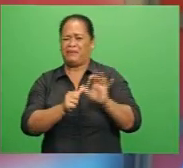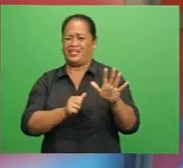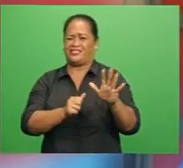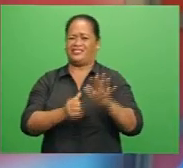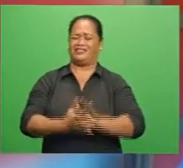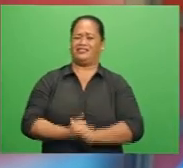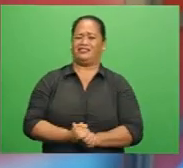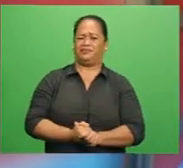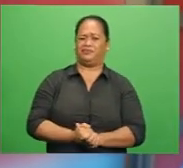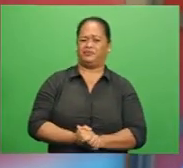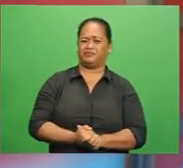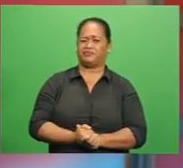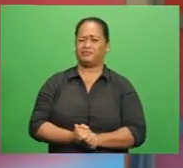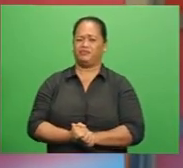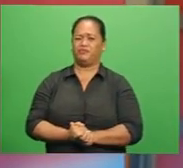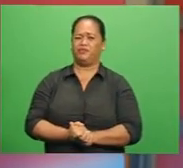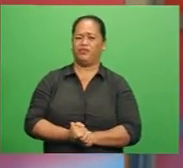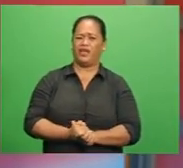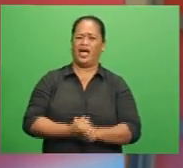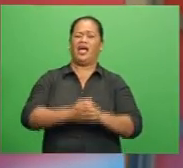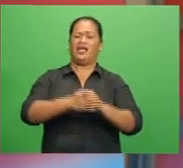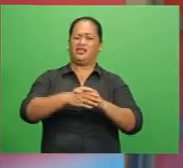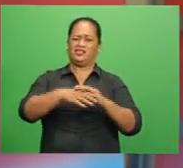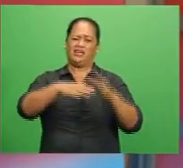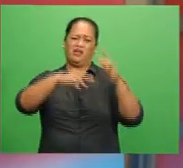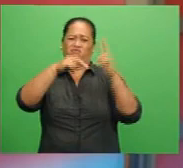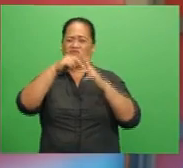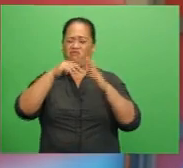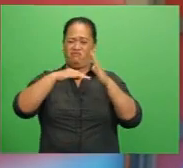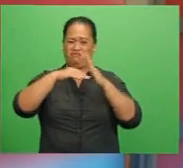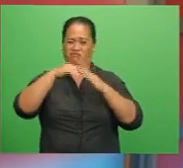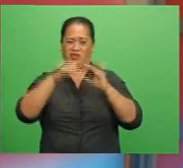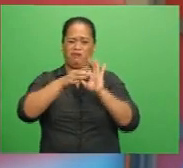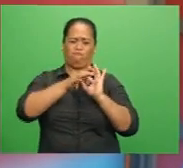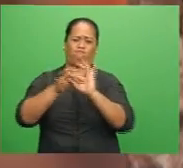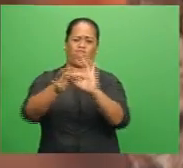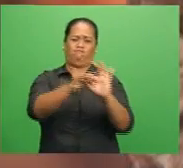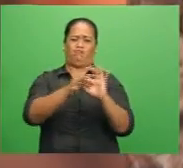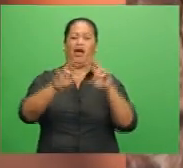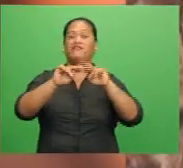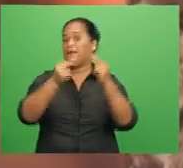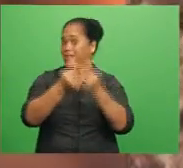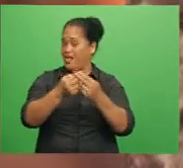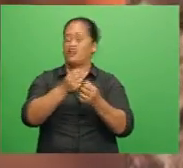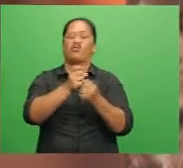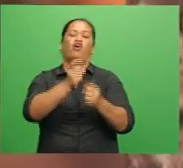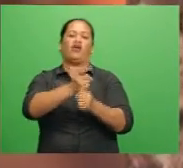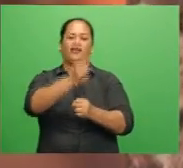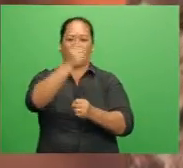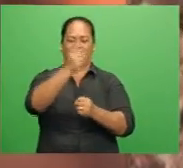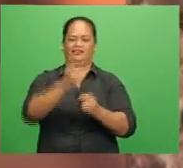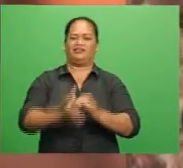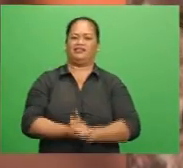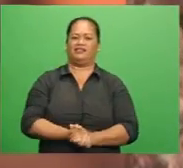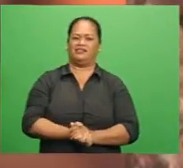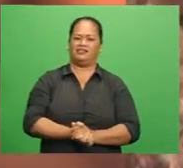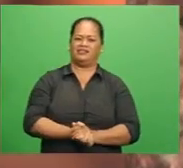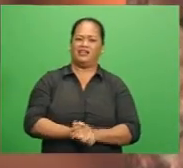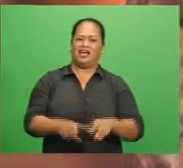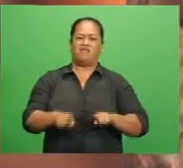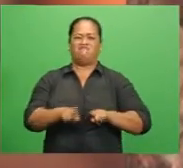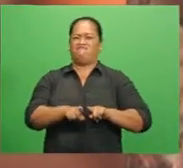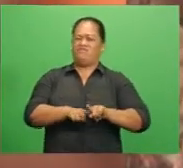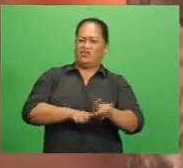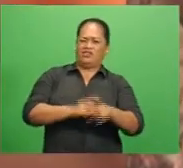My New Year's resolution is to build my relationship with my family and God. Most common weakness is procrastinating.